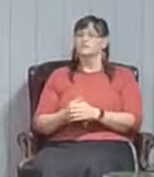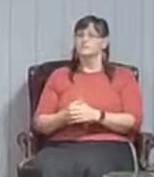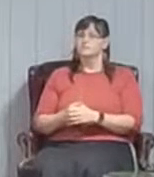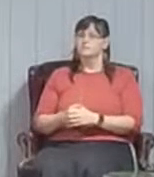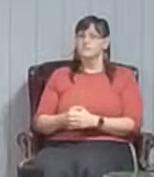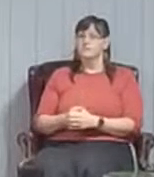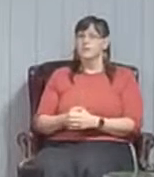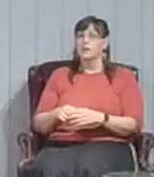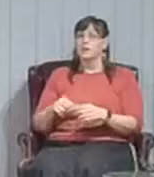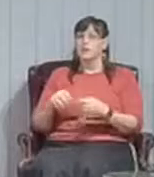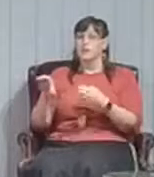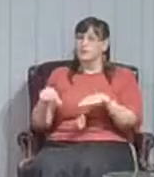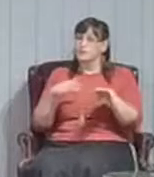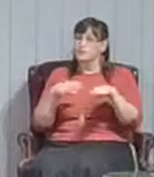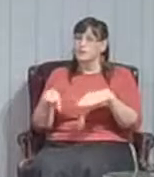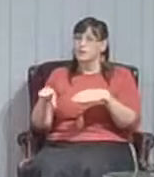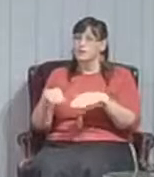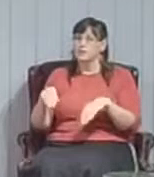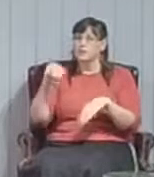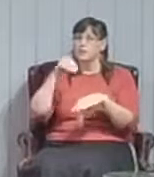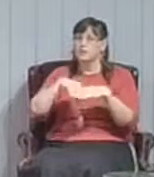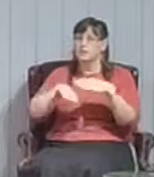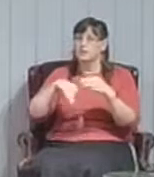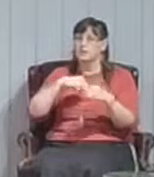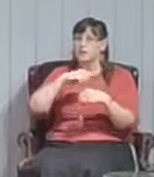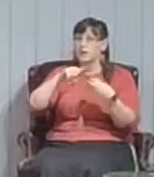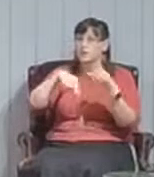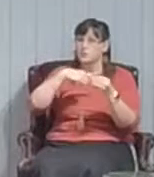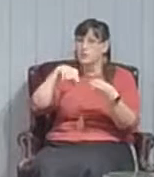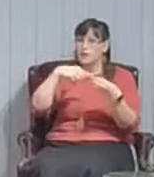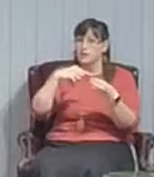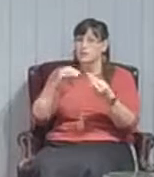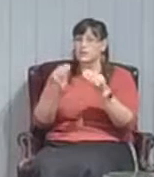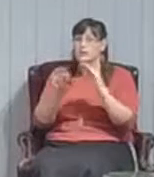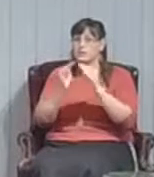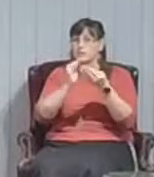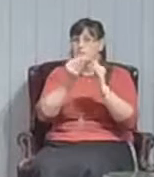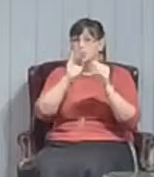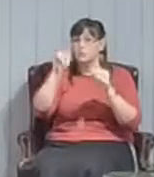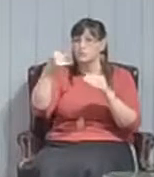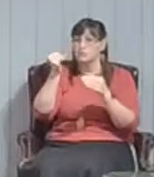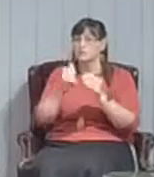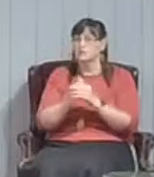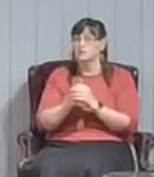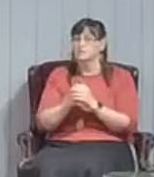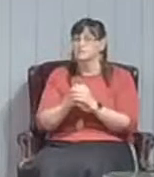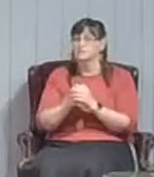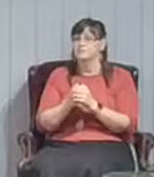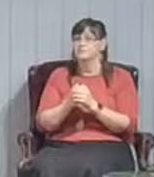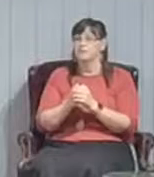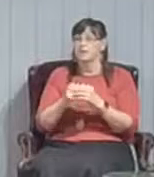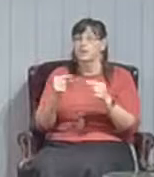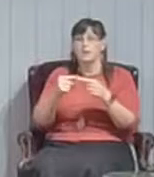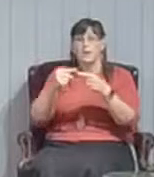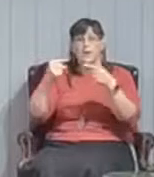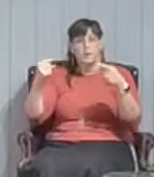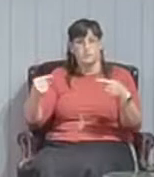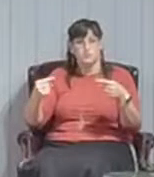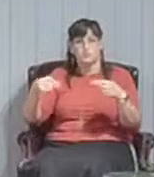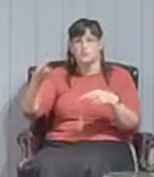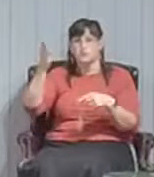sacrifices in and around the city of Jerusalem. The adversaries of God can